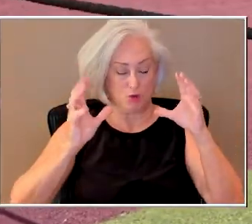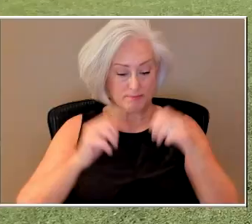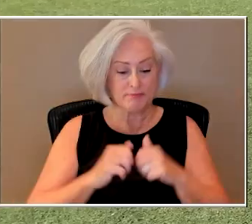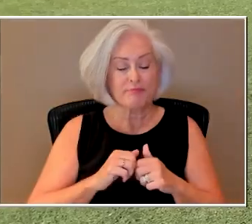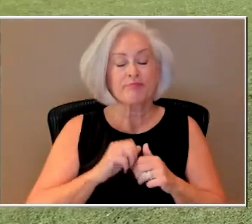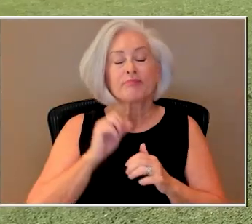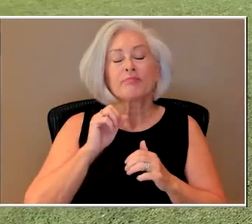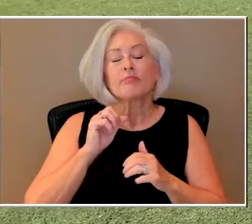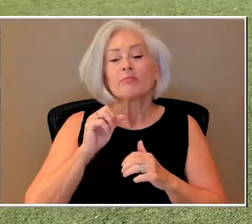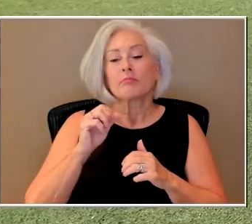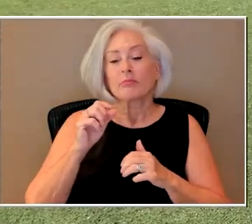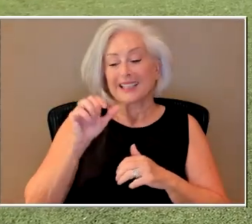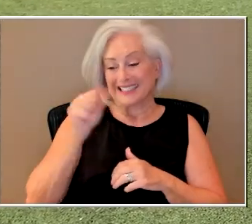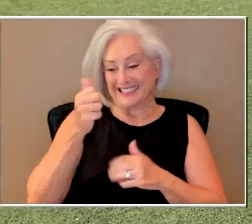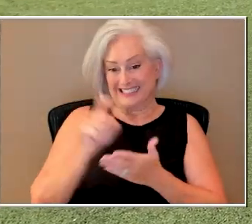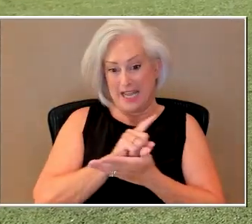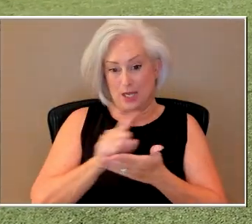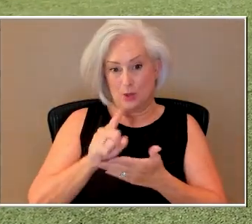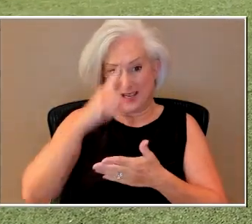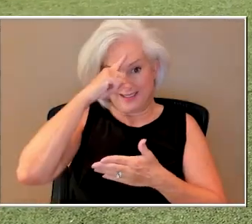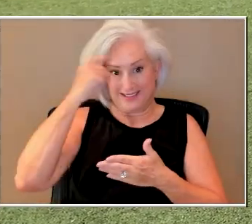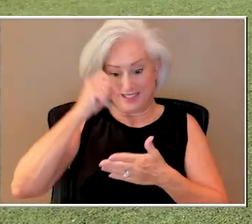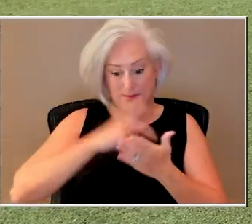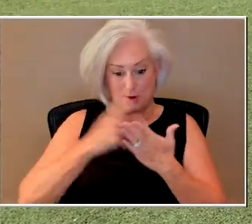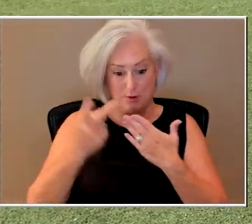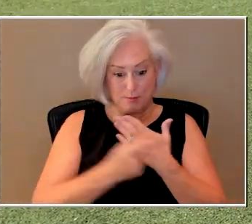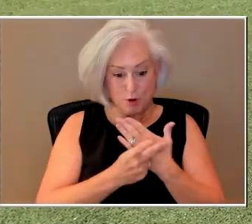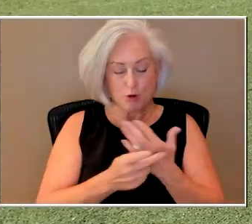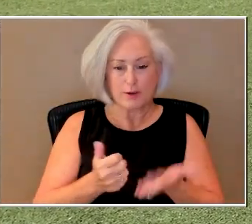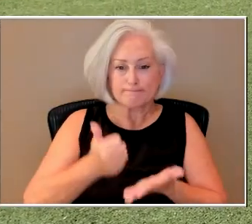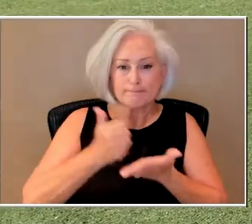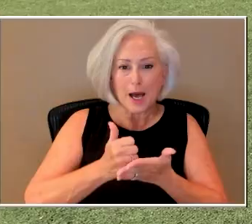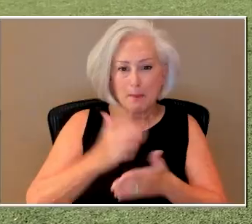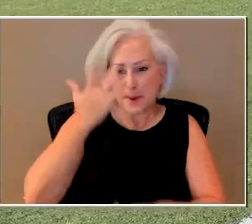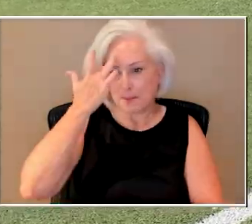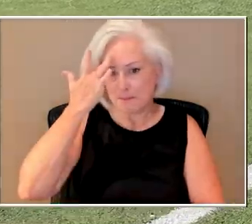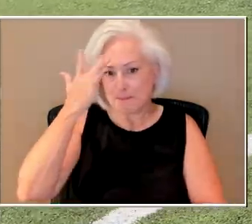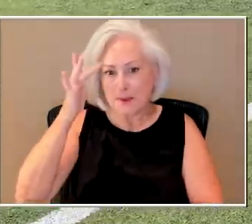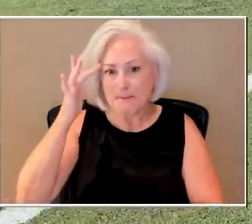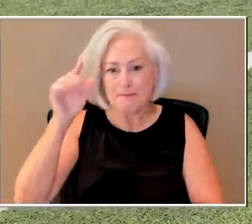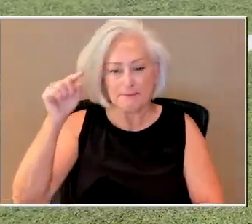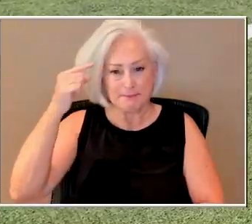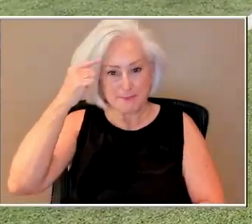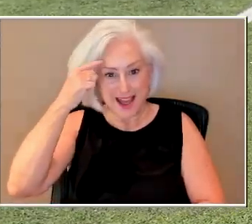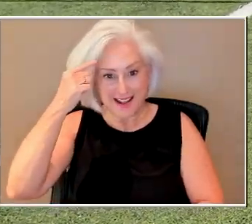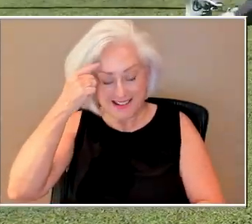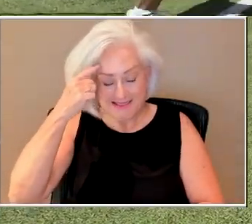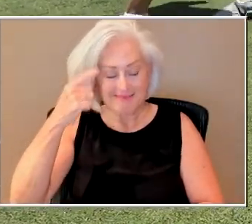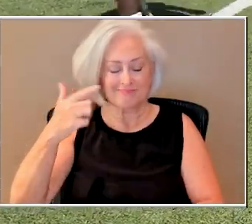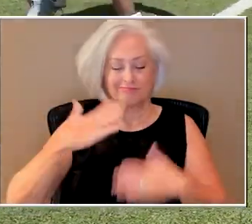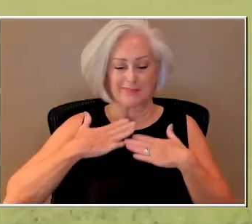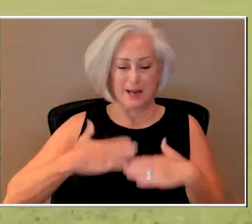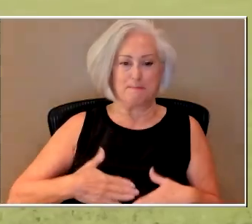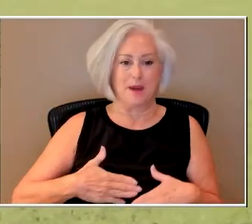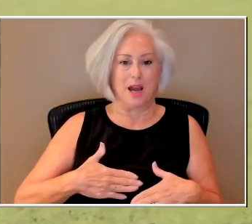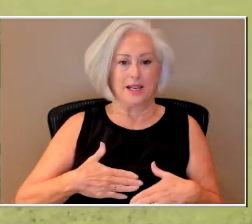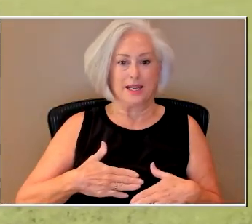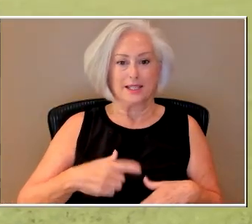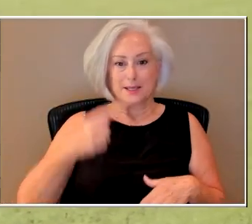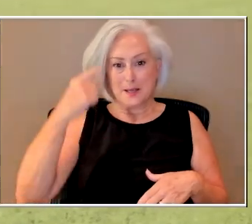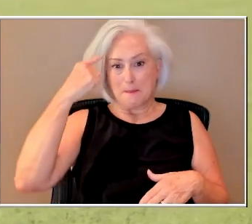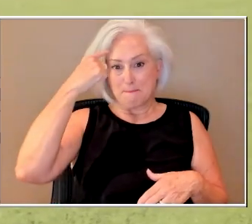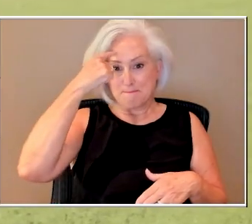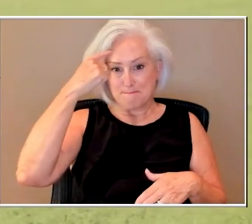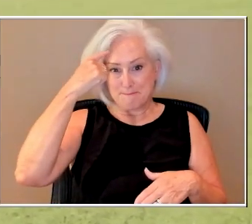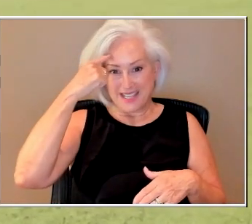Layla? program for sharpening both her mind and her body. If you don't have that mental fitness, you're not really gonna make it that far. It takes a lot and it's